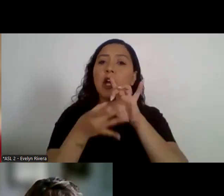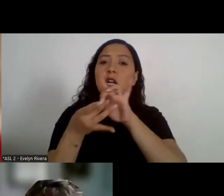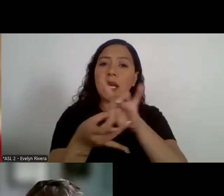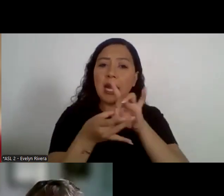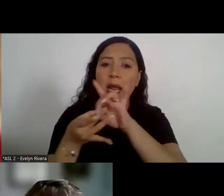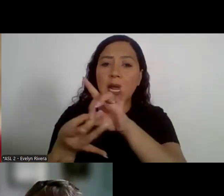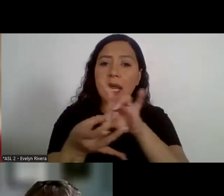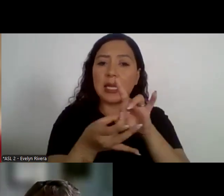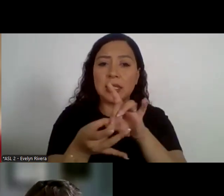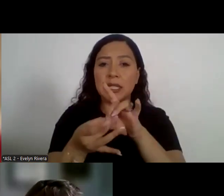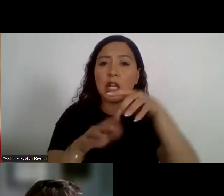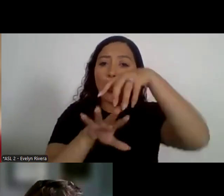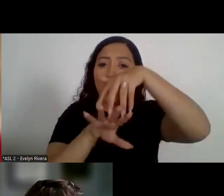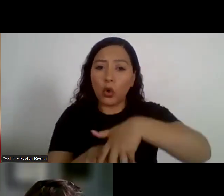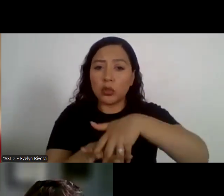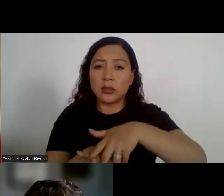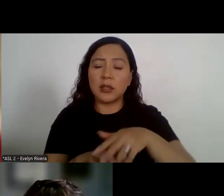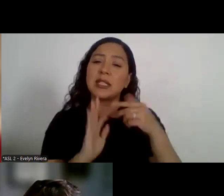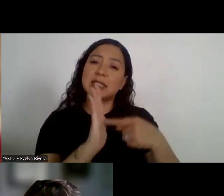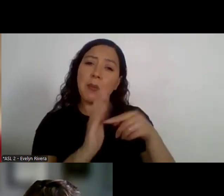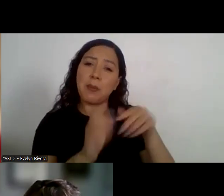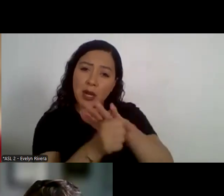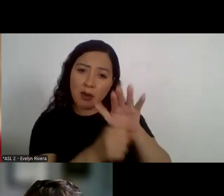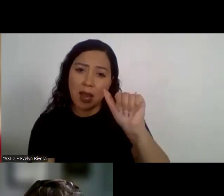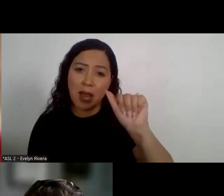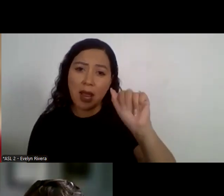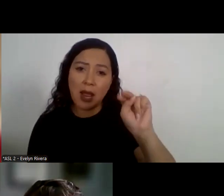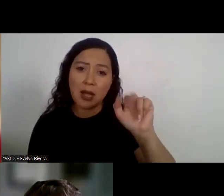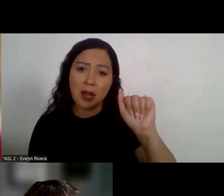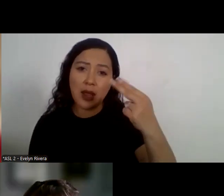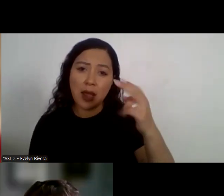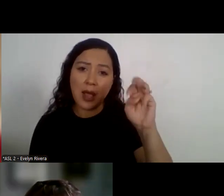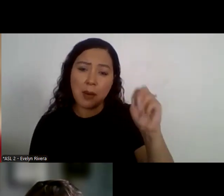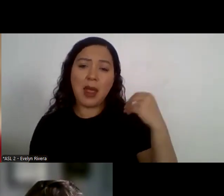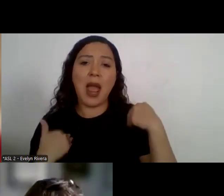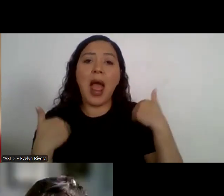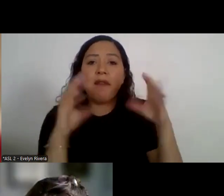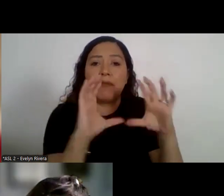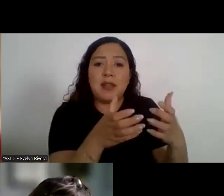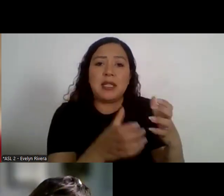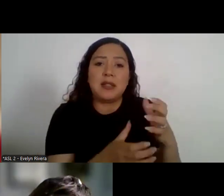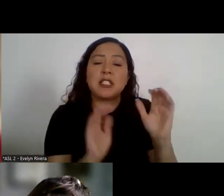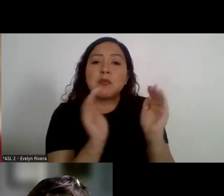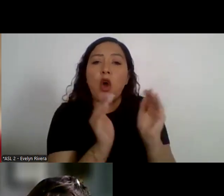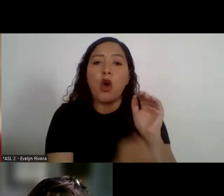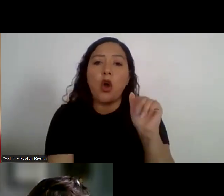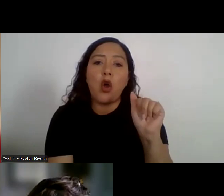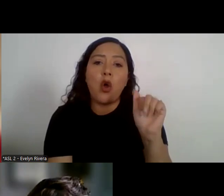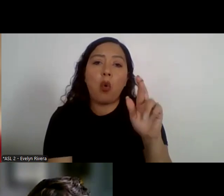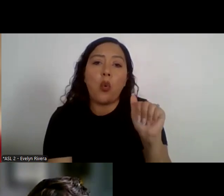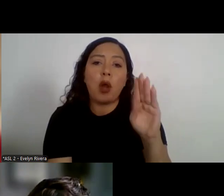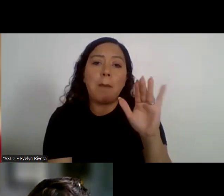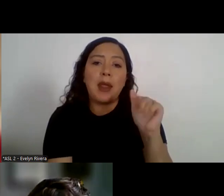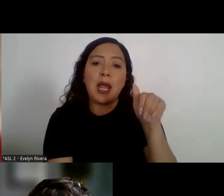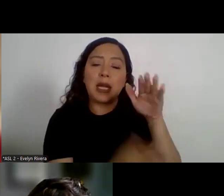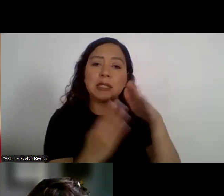I know in Anaheim, it's called Little Arabia, and there's a group called